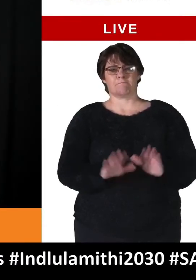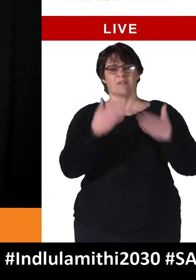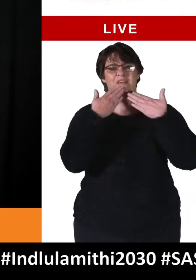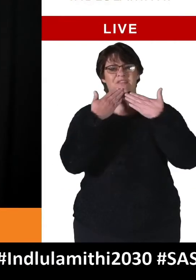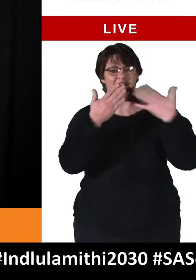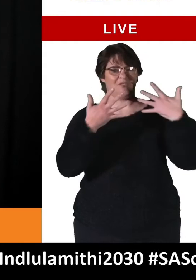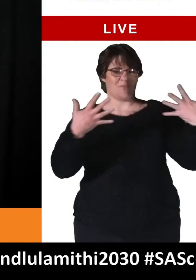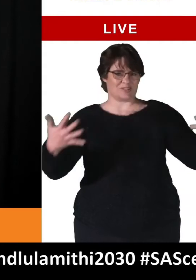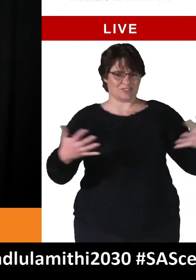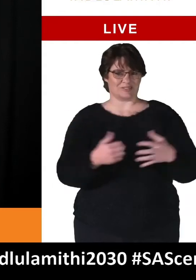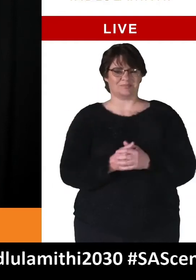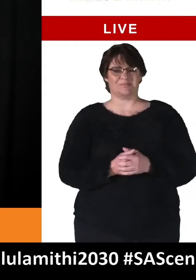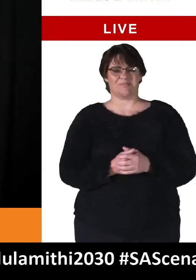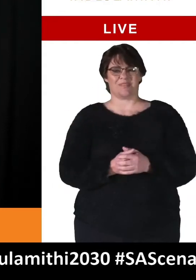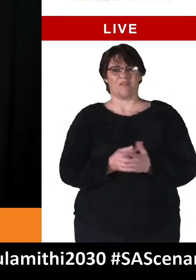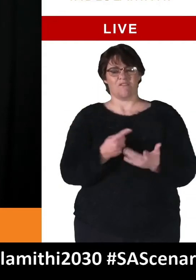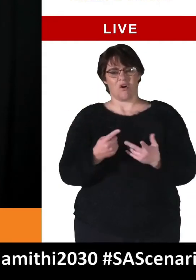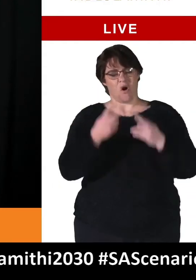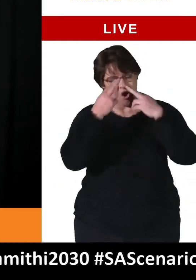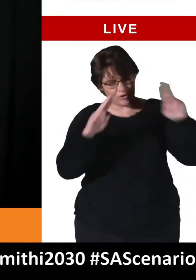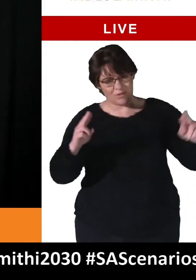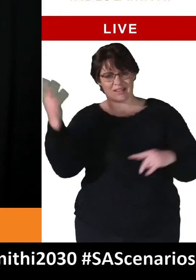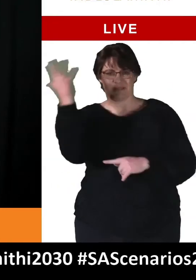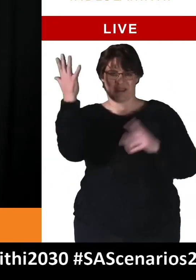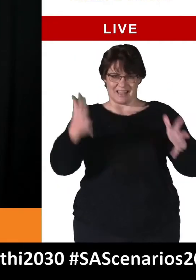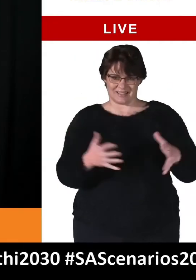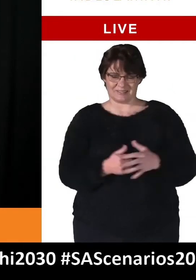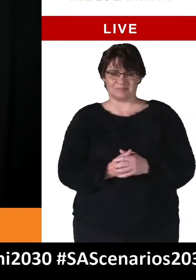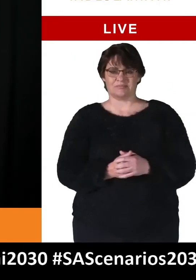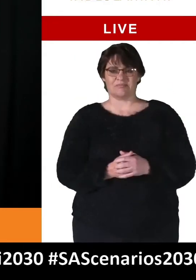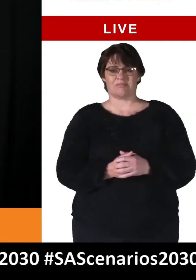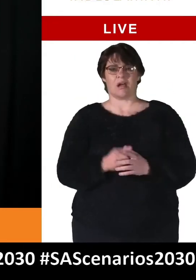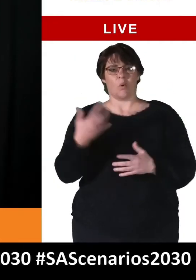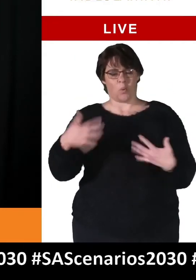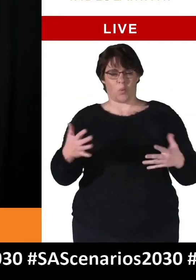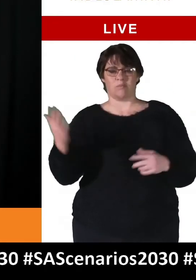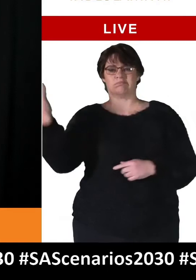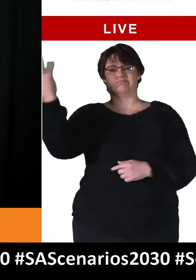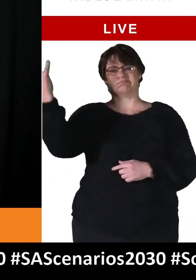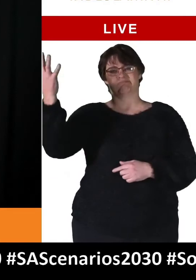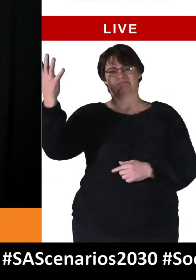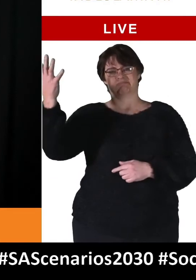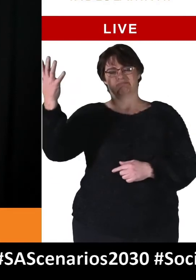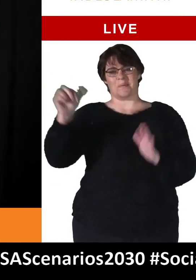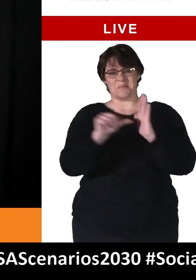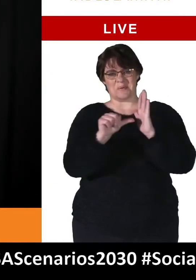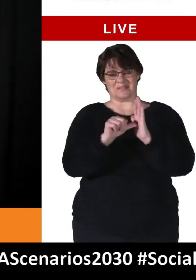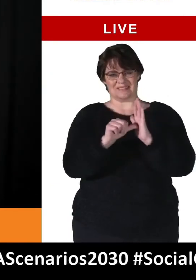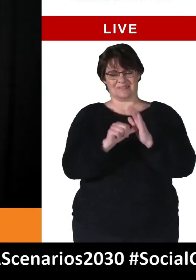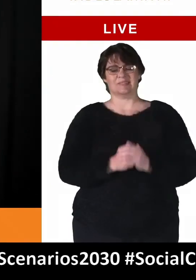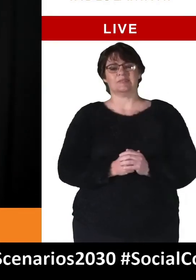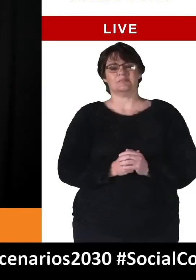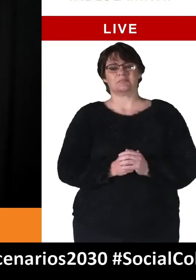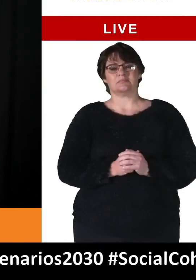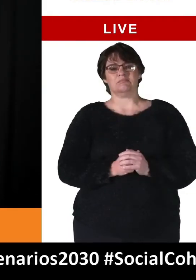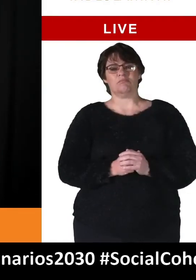Thank you very much to the Honorable Speaker for the keynote address. We